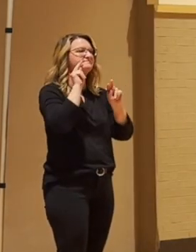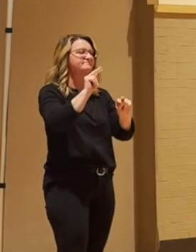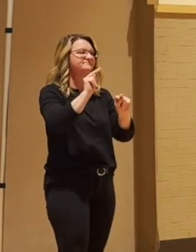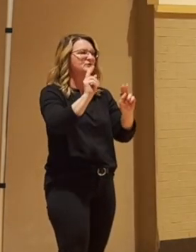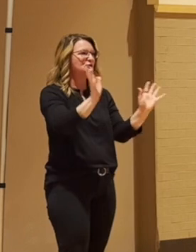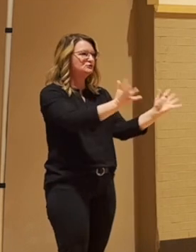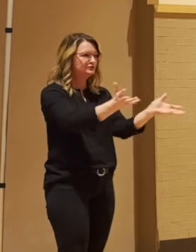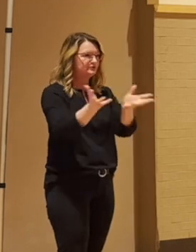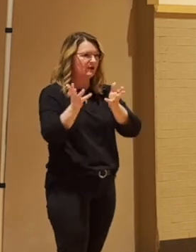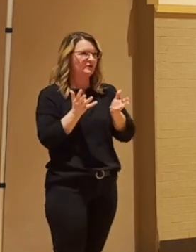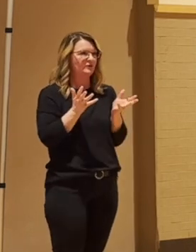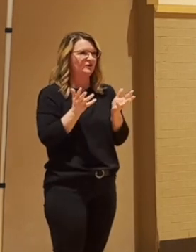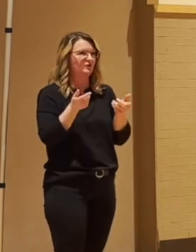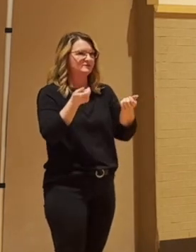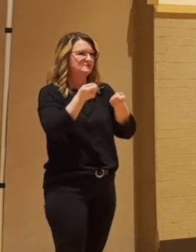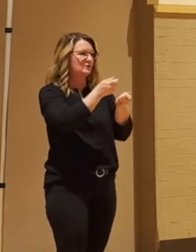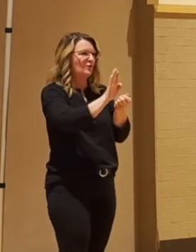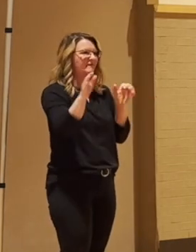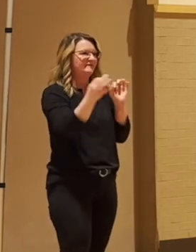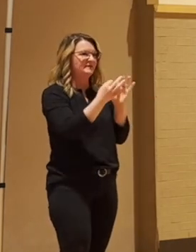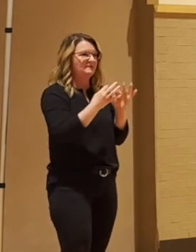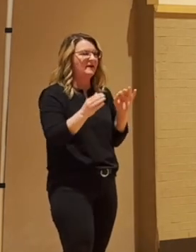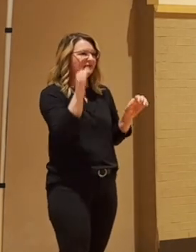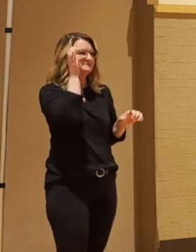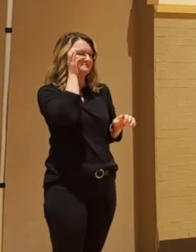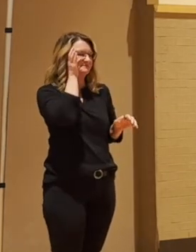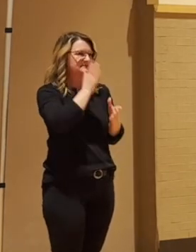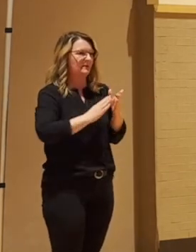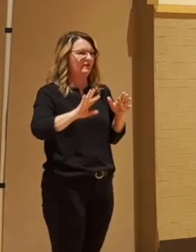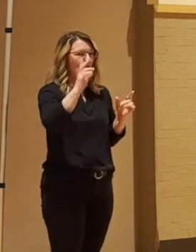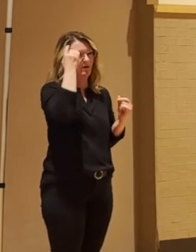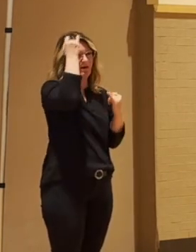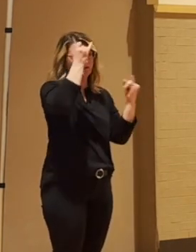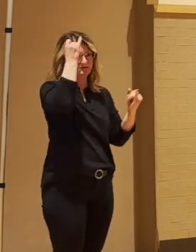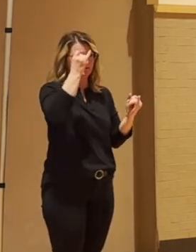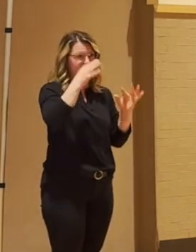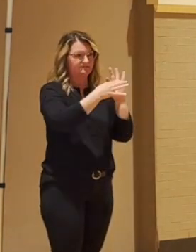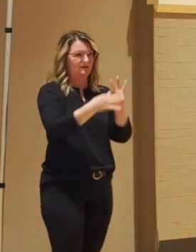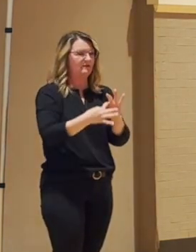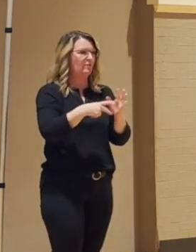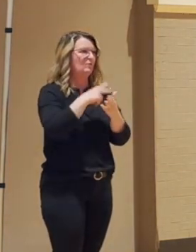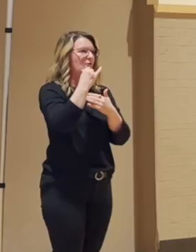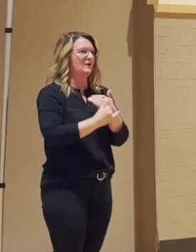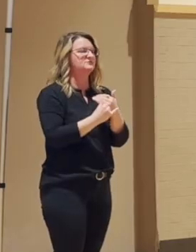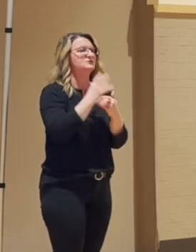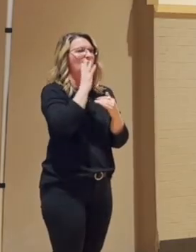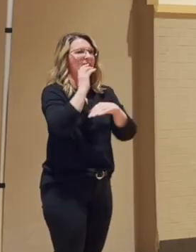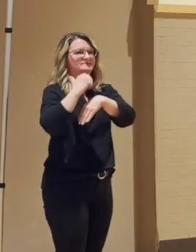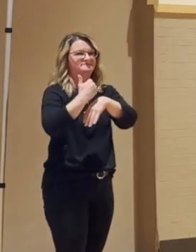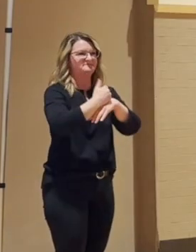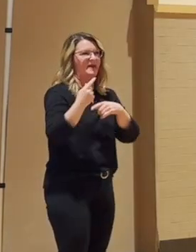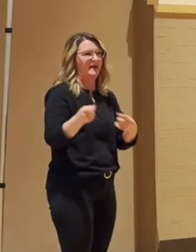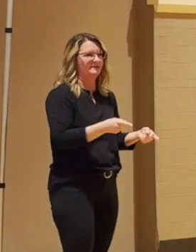talking with you and getting some of your feedback and listening to some of your thoughts on these projects that will be occurring in the